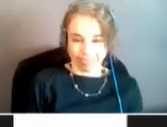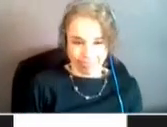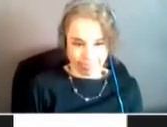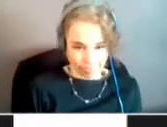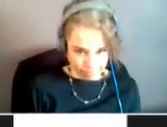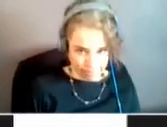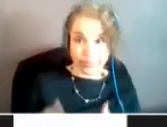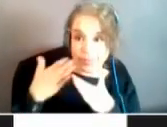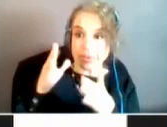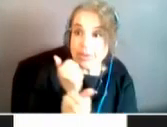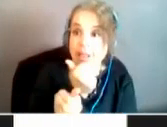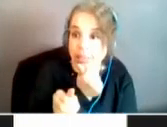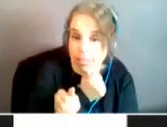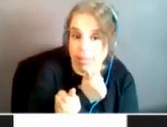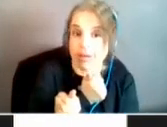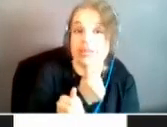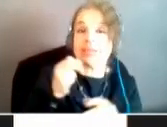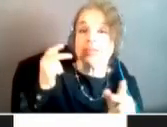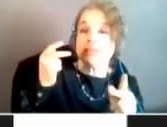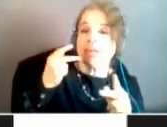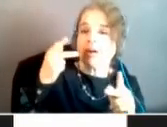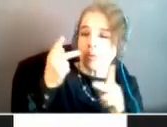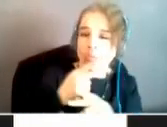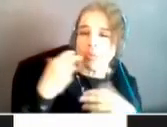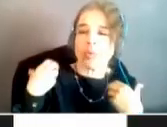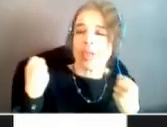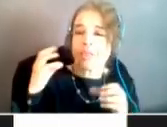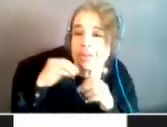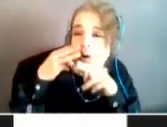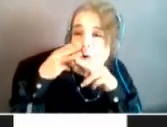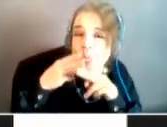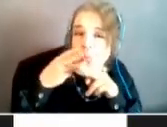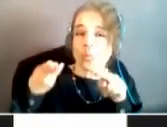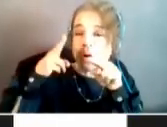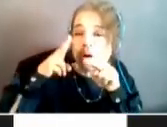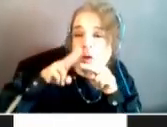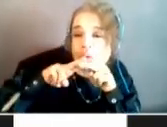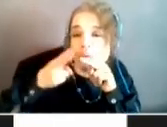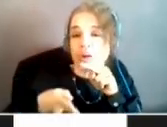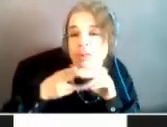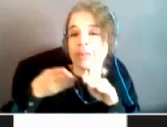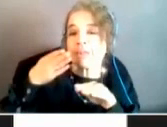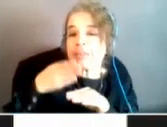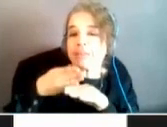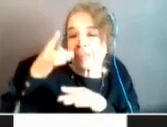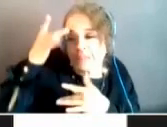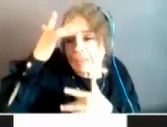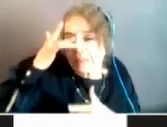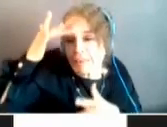Loss of loved ones is associated with worsening health, including weight gain or loss, increased rates of